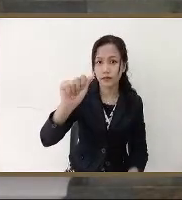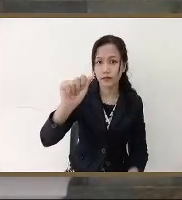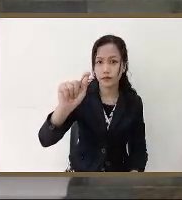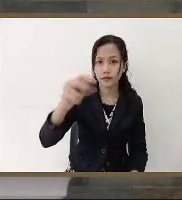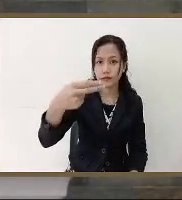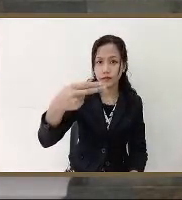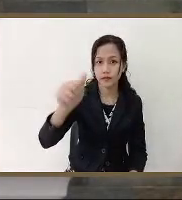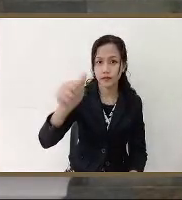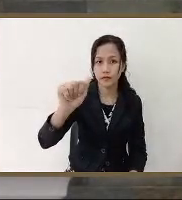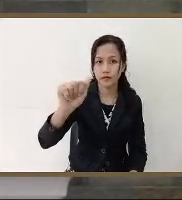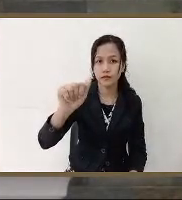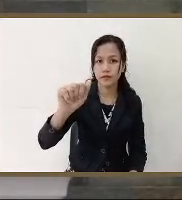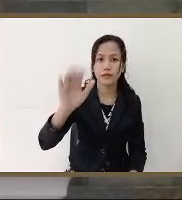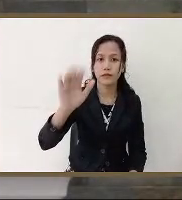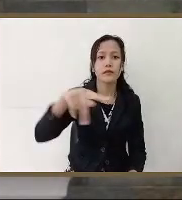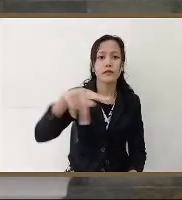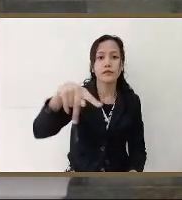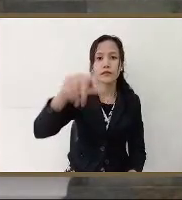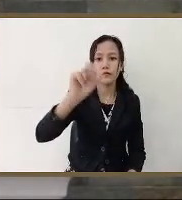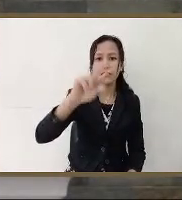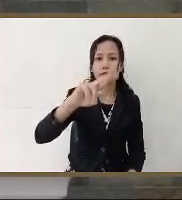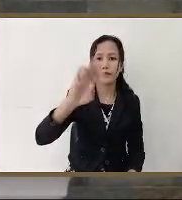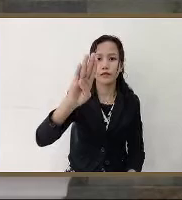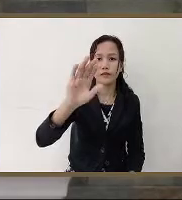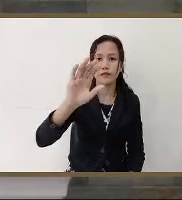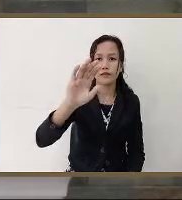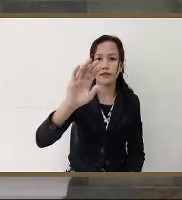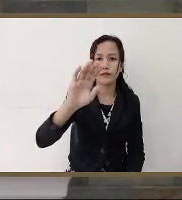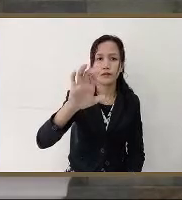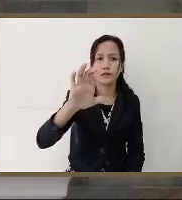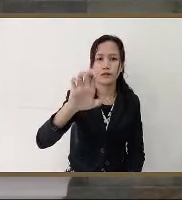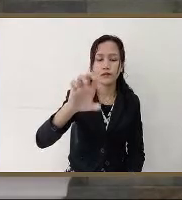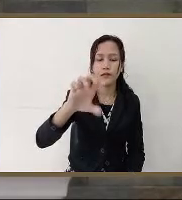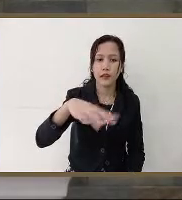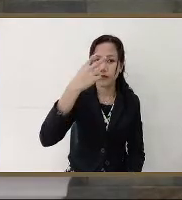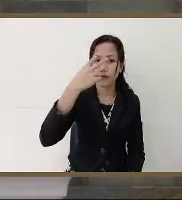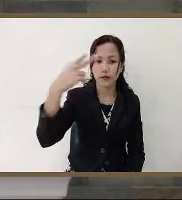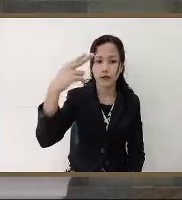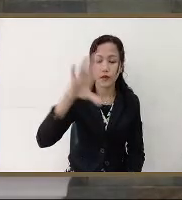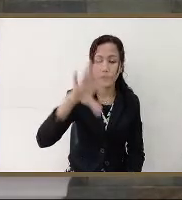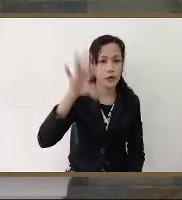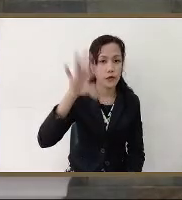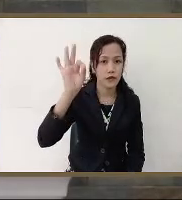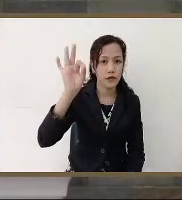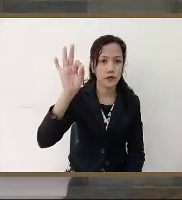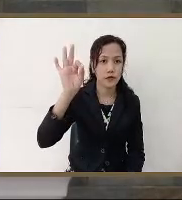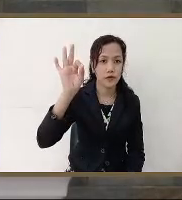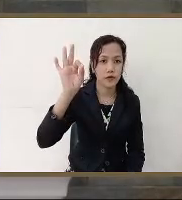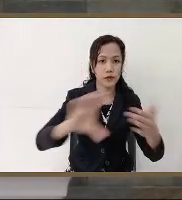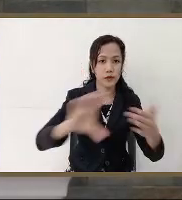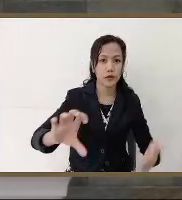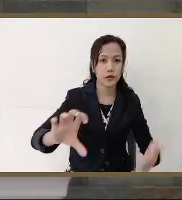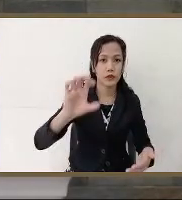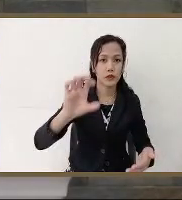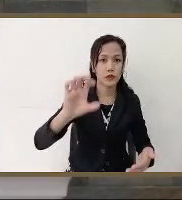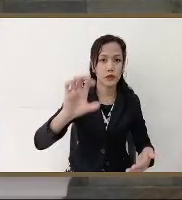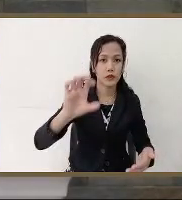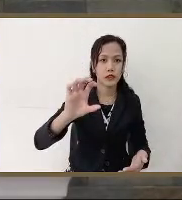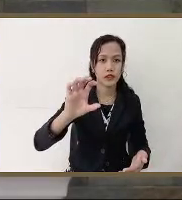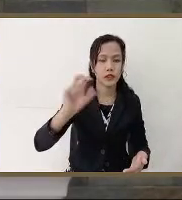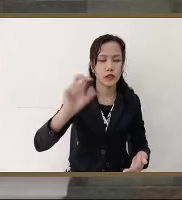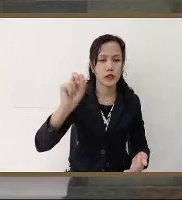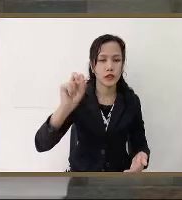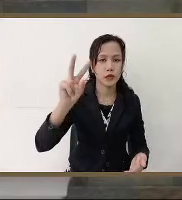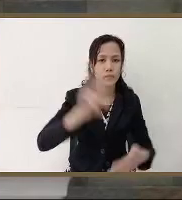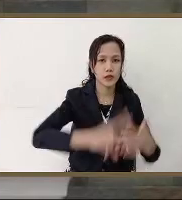parable can be seen in chapter 12 of the book of 2 Samuel, verses 1 to 6. Verses 1